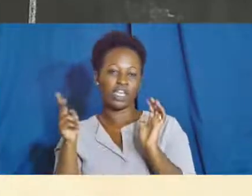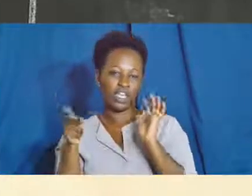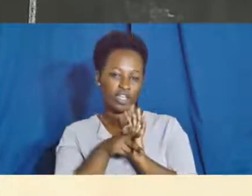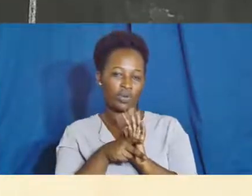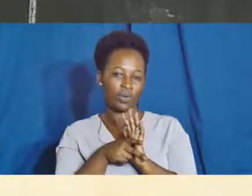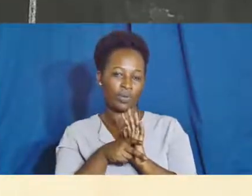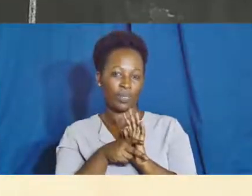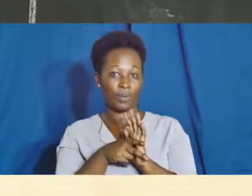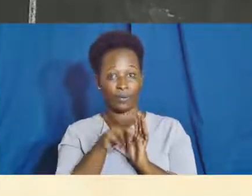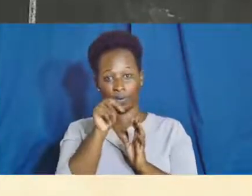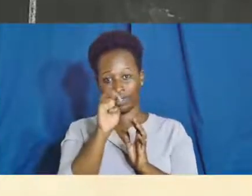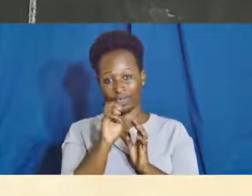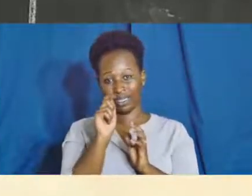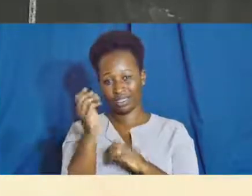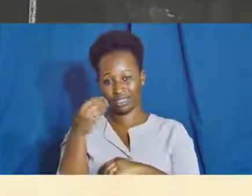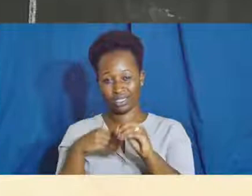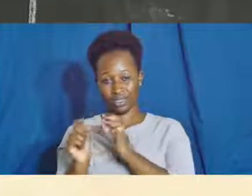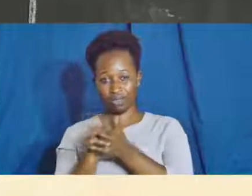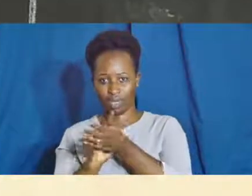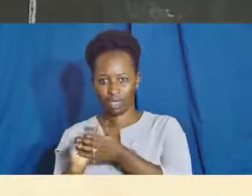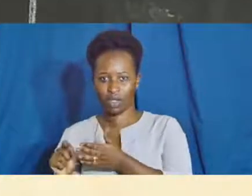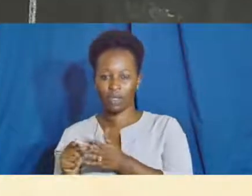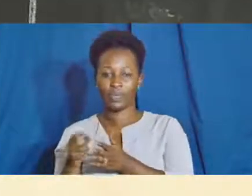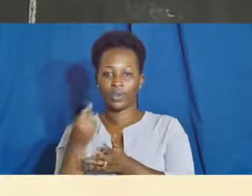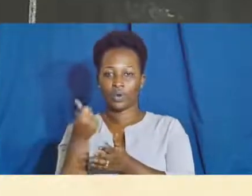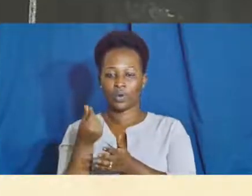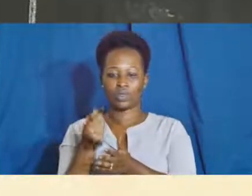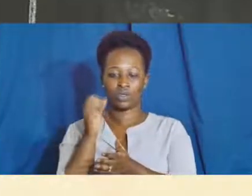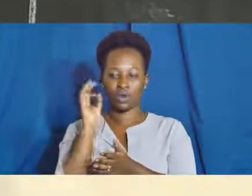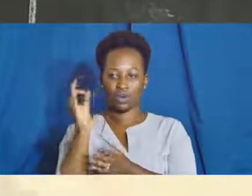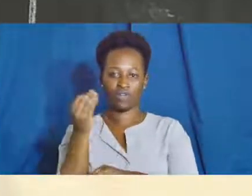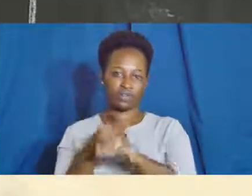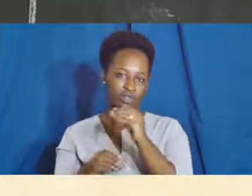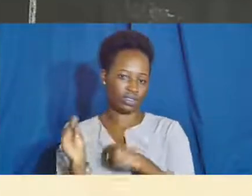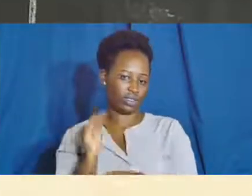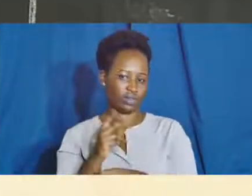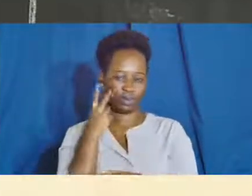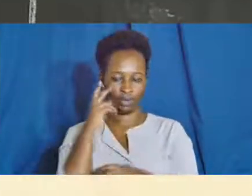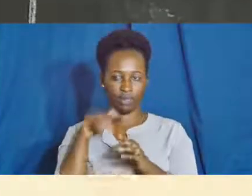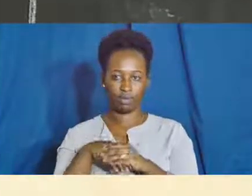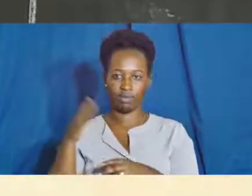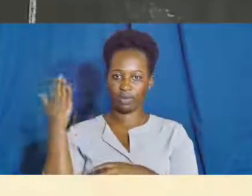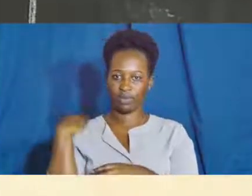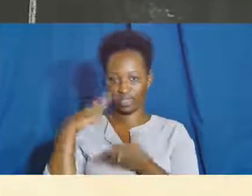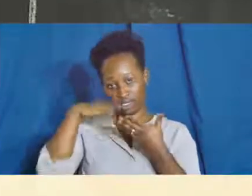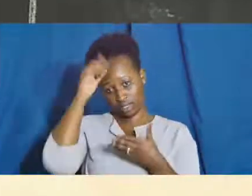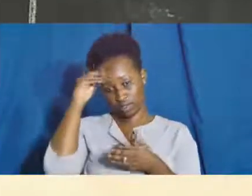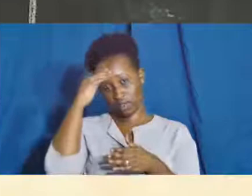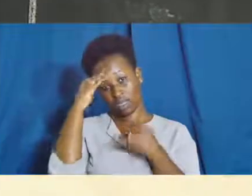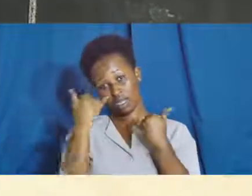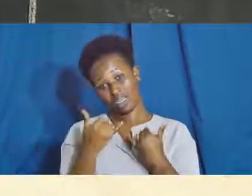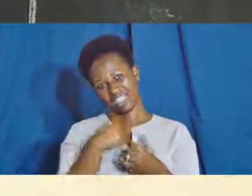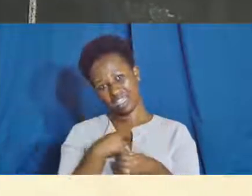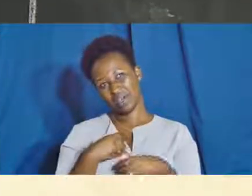of sales. So very many formulas, we looked at them in the previous lesson. So I gave